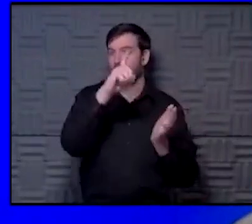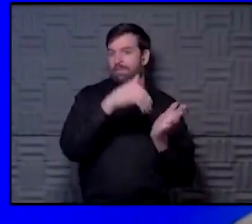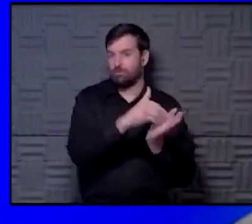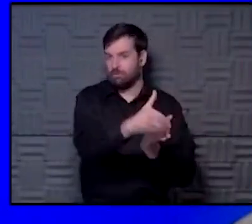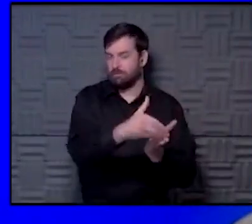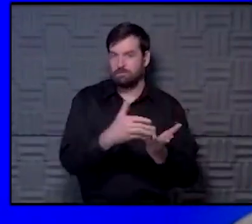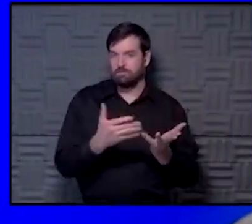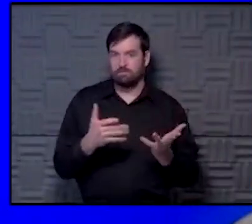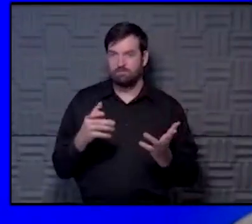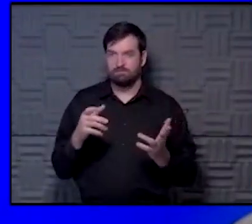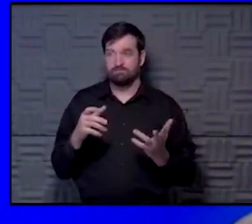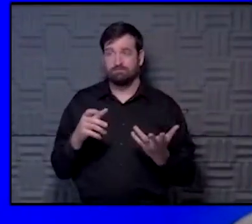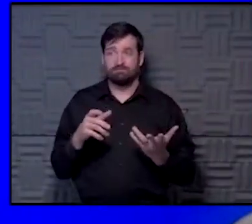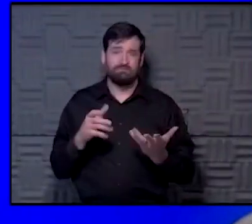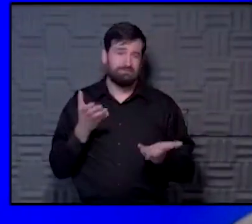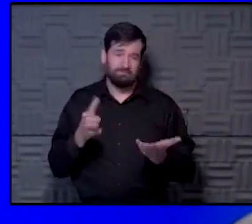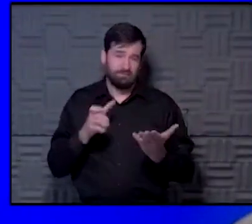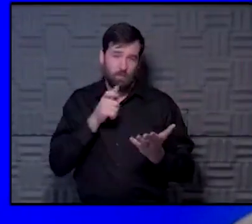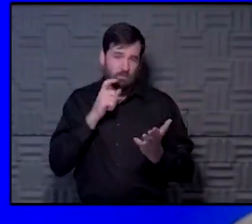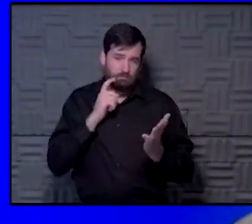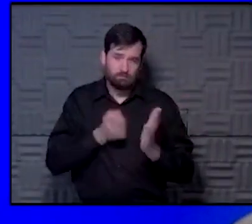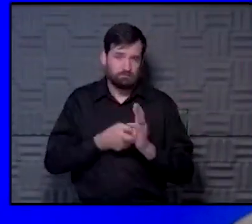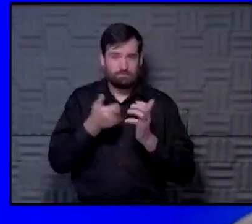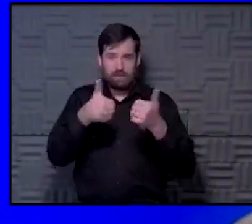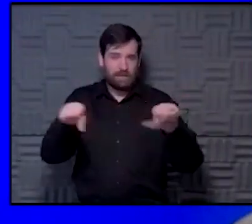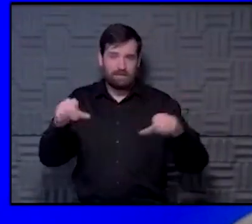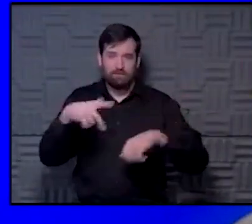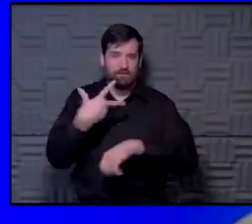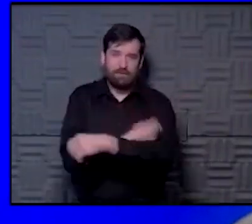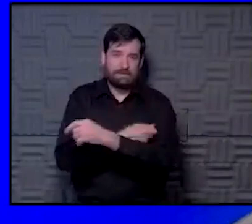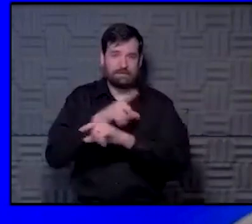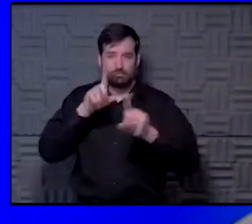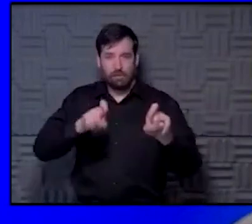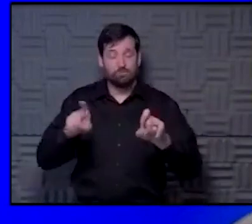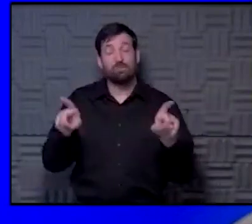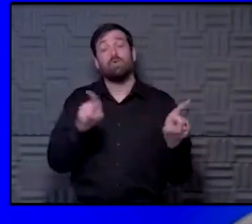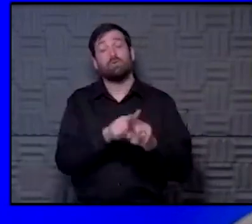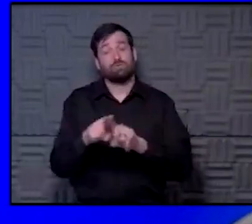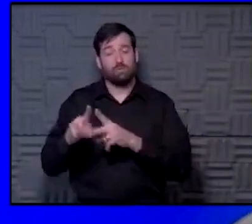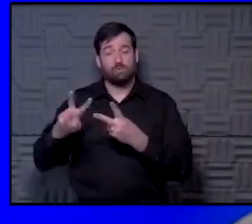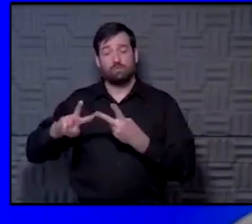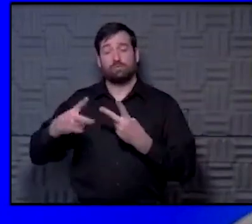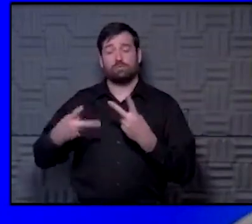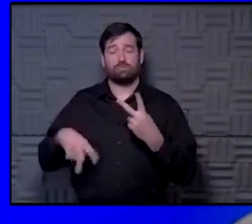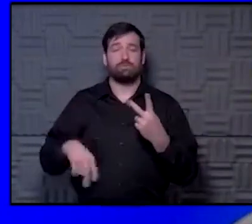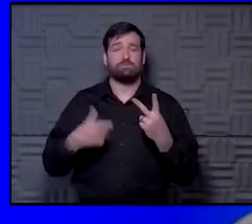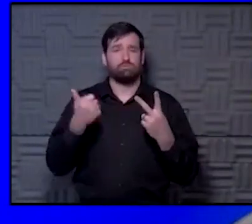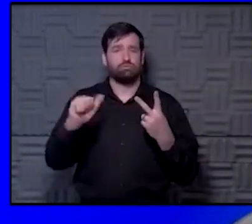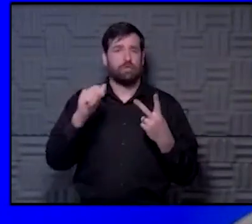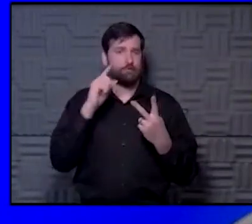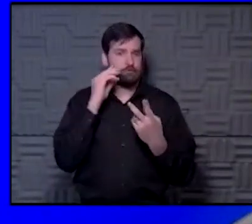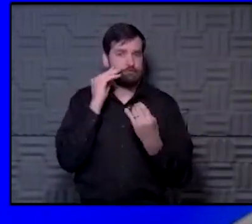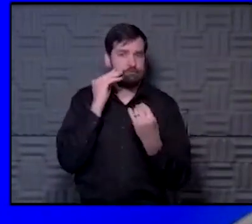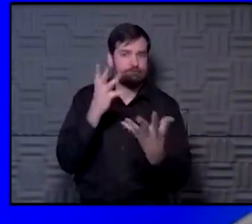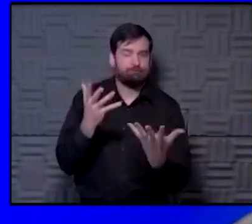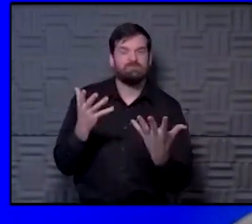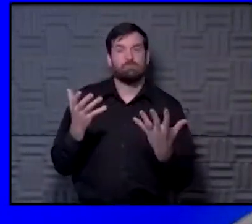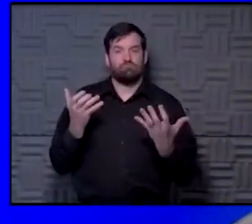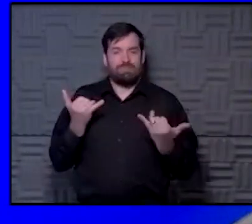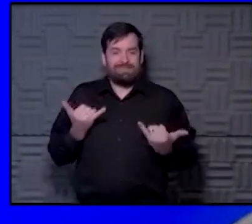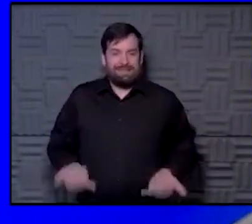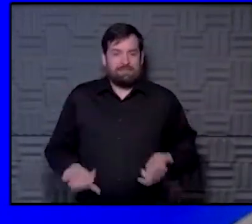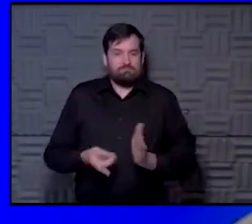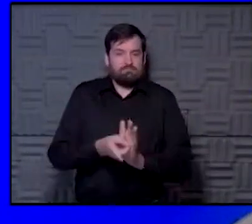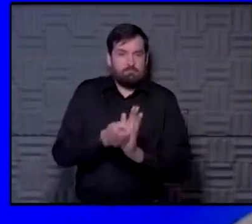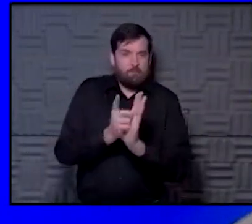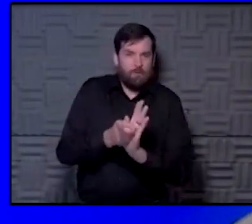numbers you wouldn't necessarily pick up in any of these vaccine trials. And also the second point is we try to preface a lot of what we say is at this point in